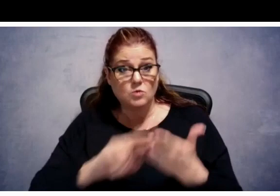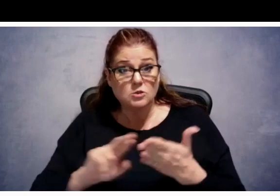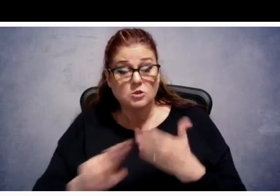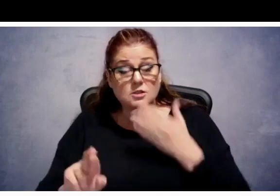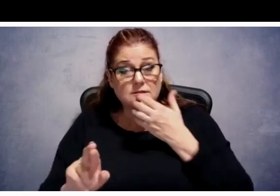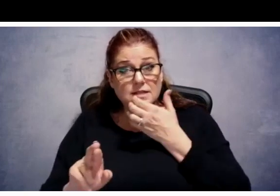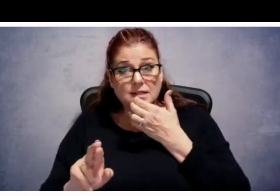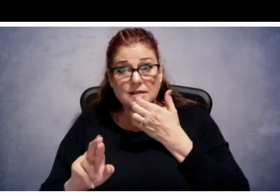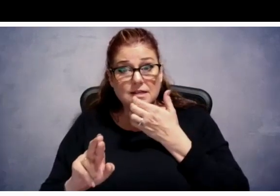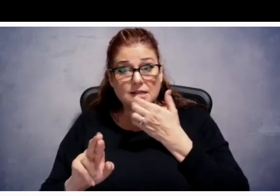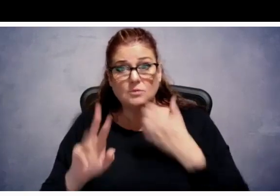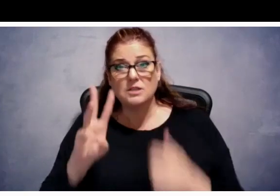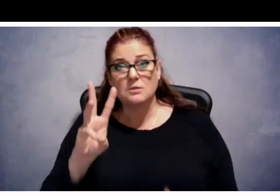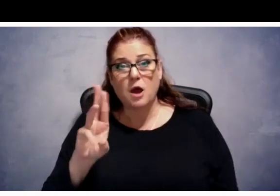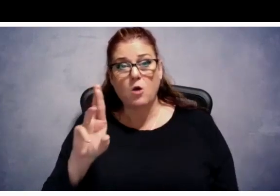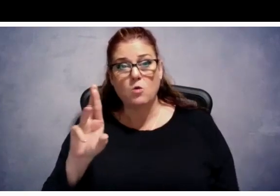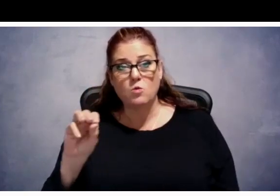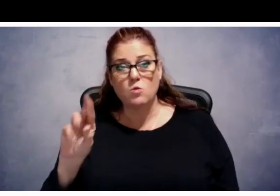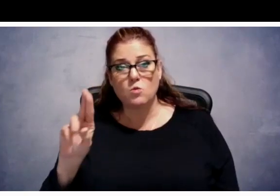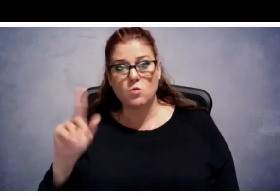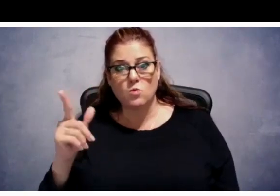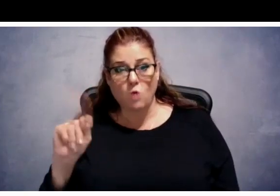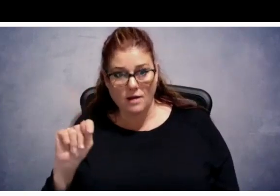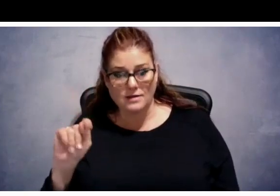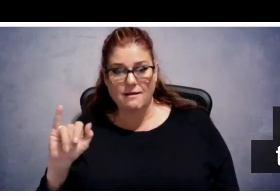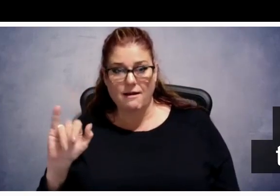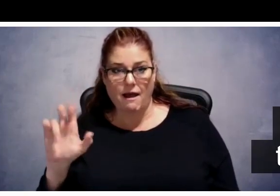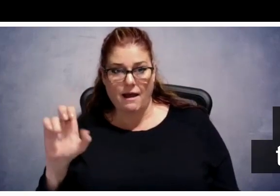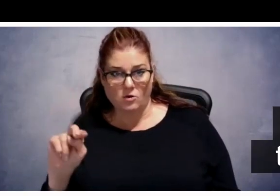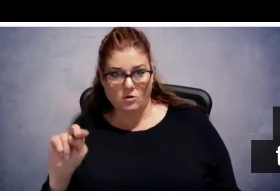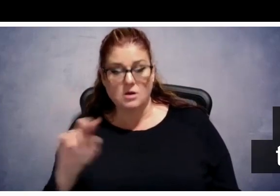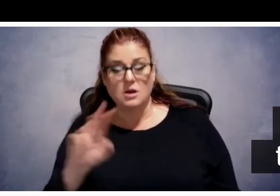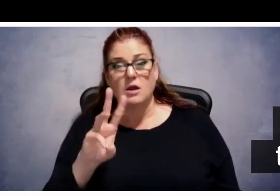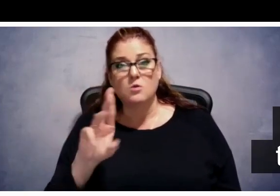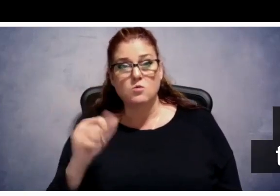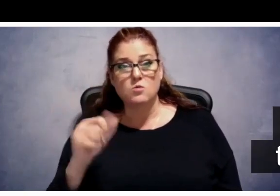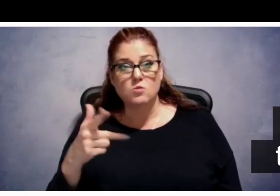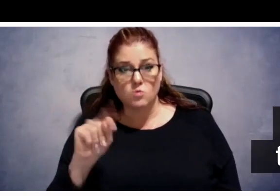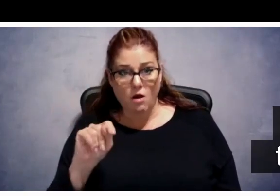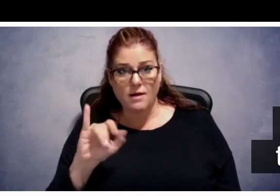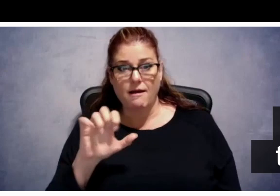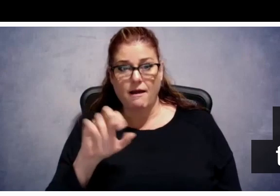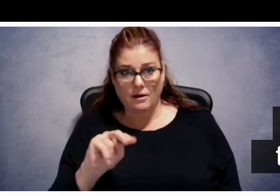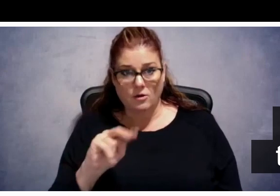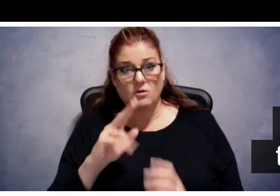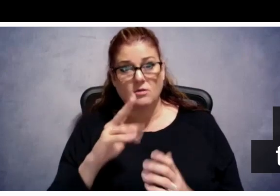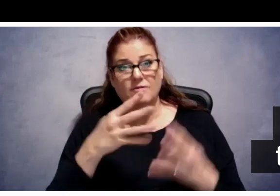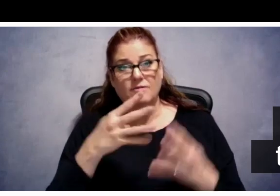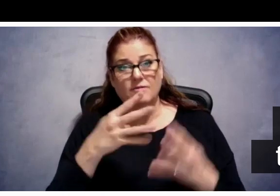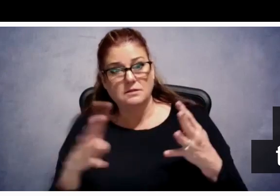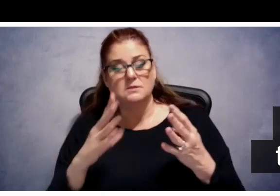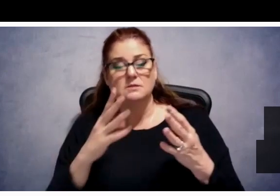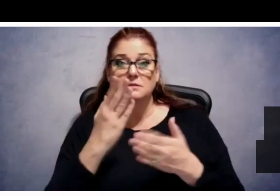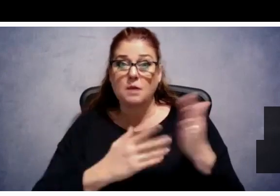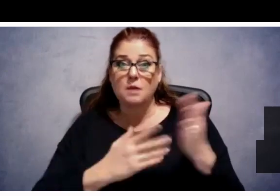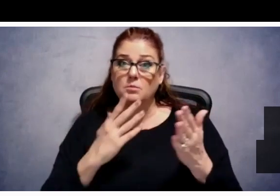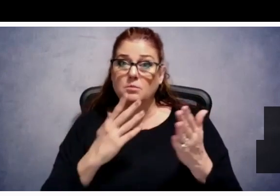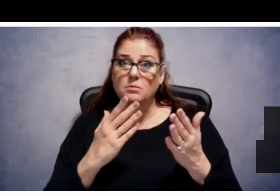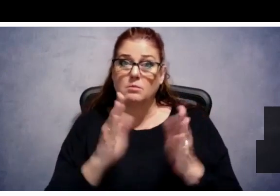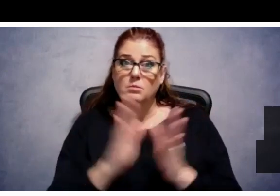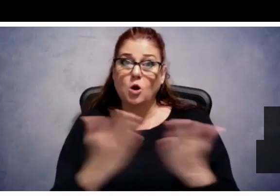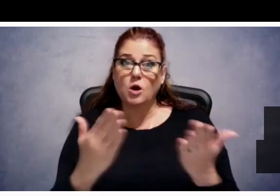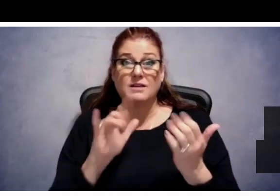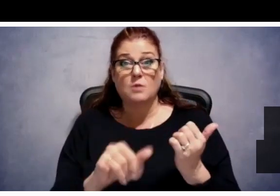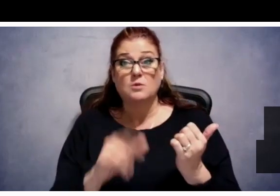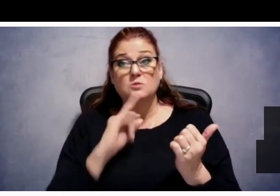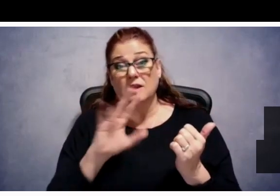wrought iron. So because there are wrought iron fences in certain illustrations in the book. And that was just